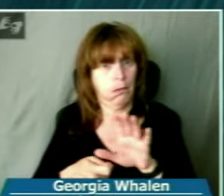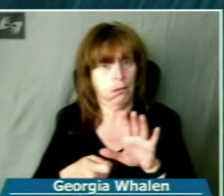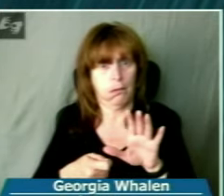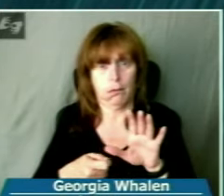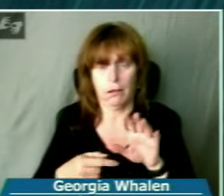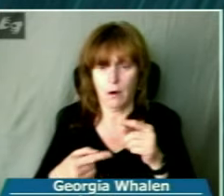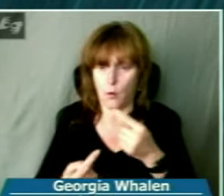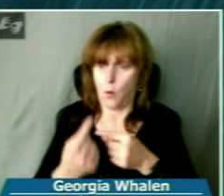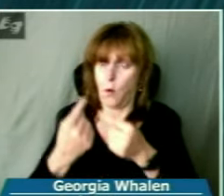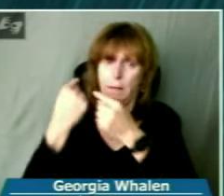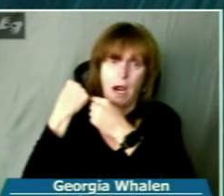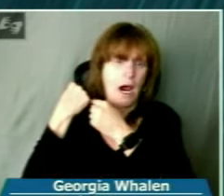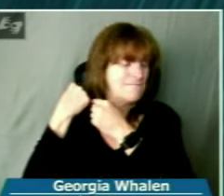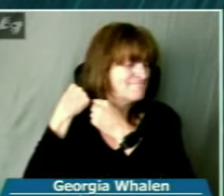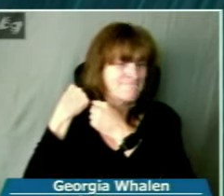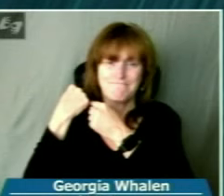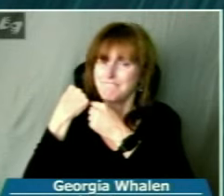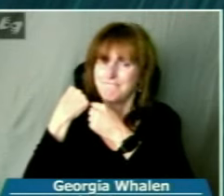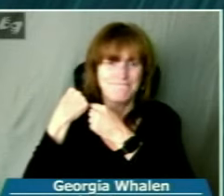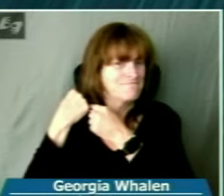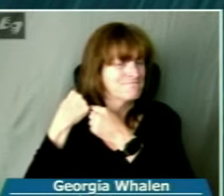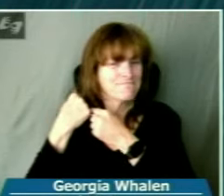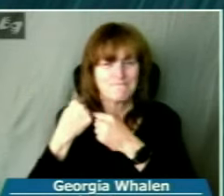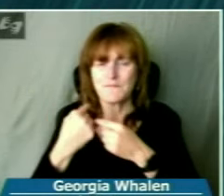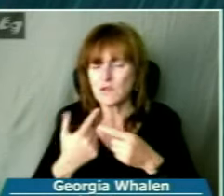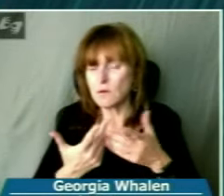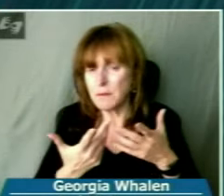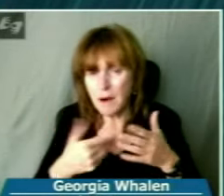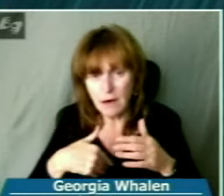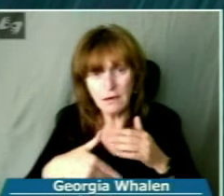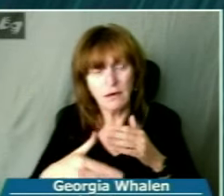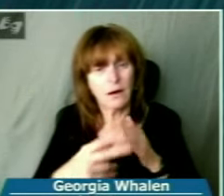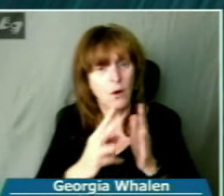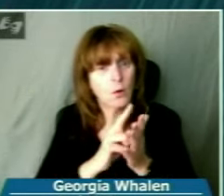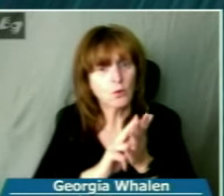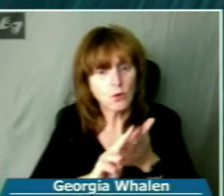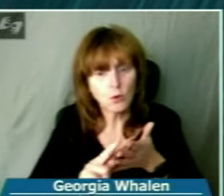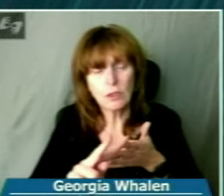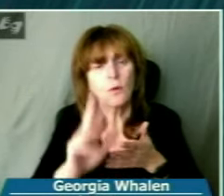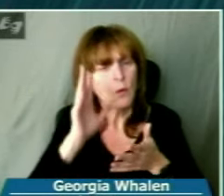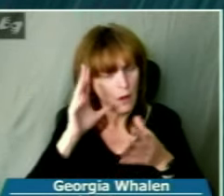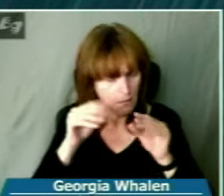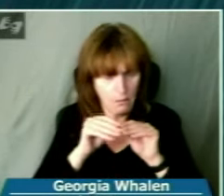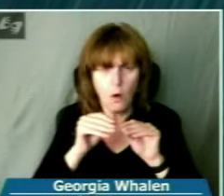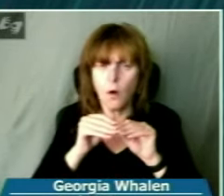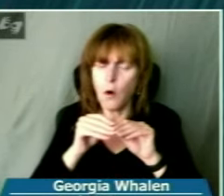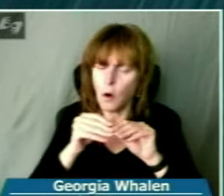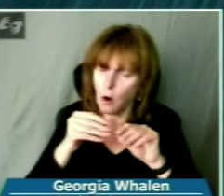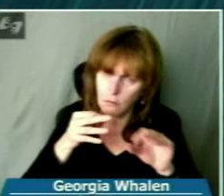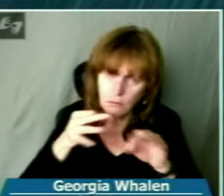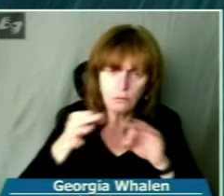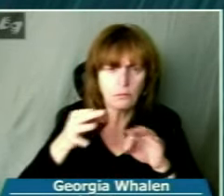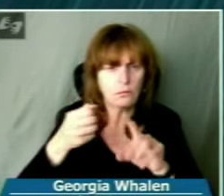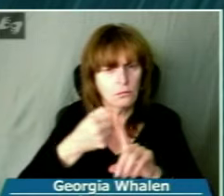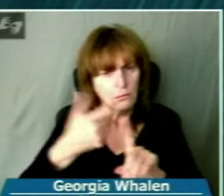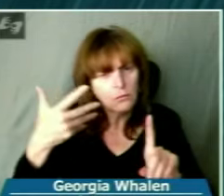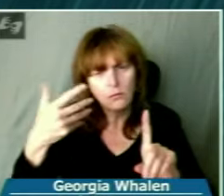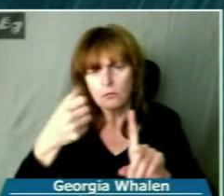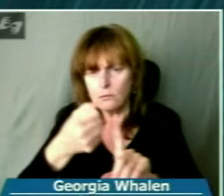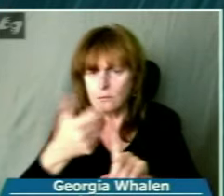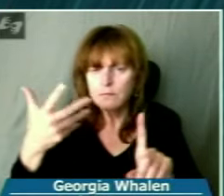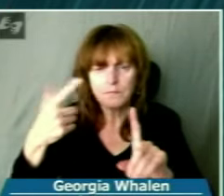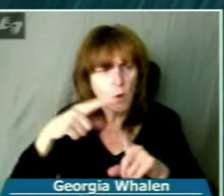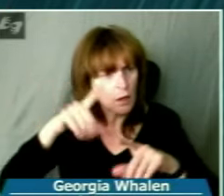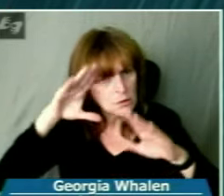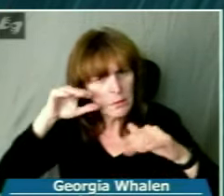within about 2 weeks, we're going to be able to have that full-on conversation with the community about what they can expect as we get advice from the province